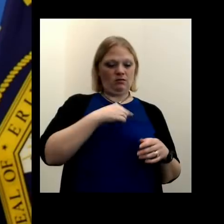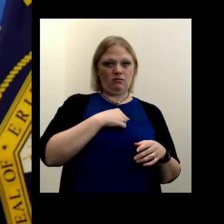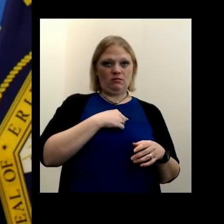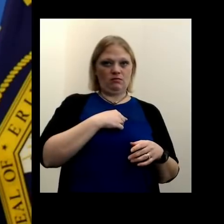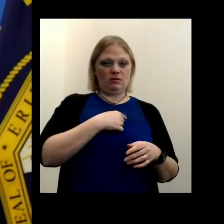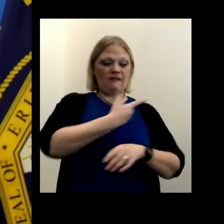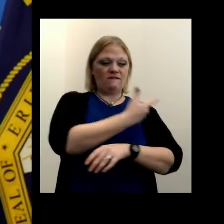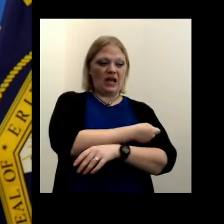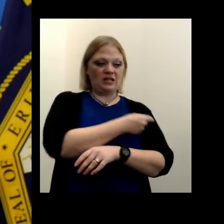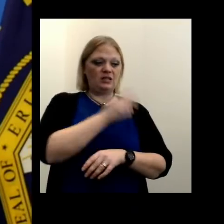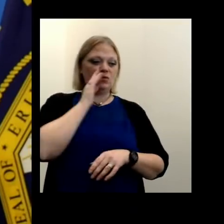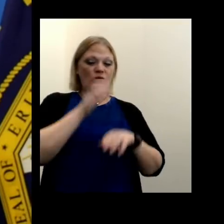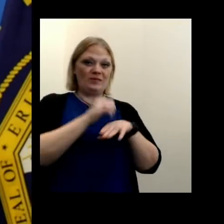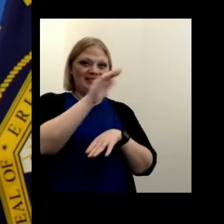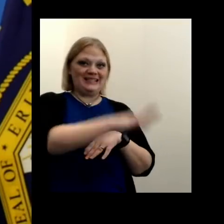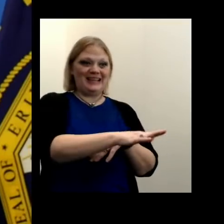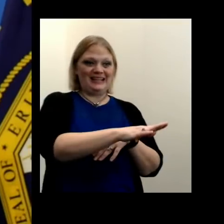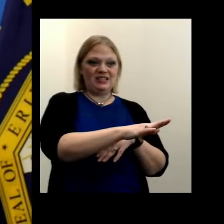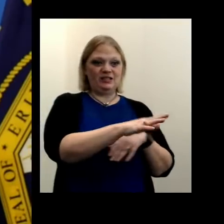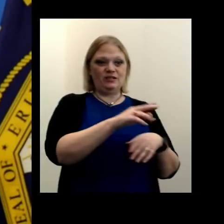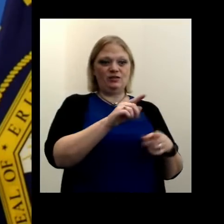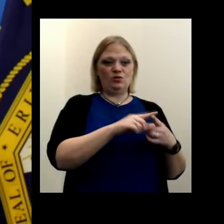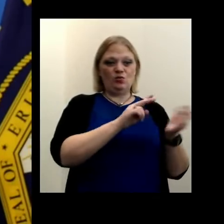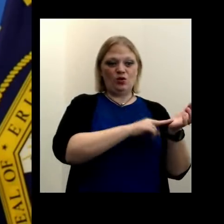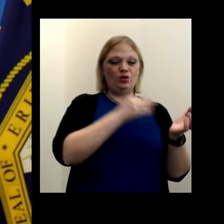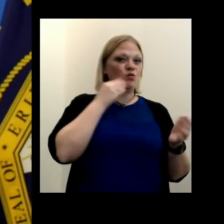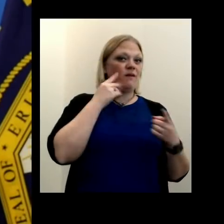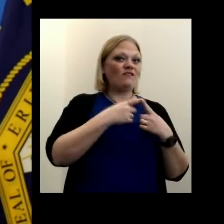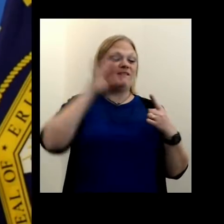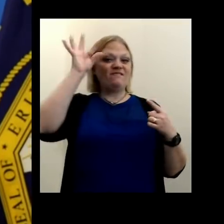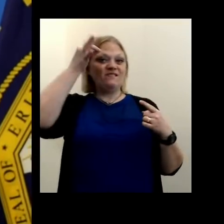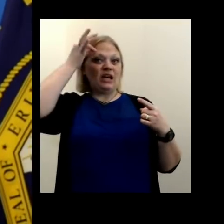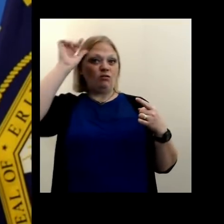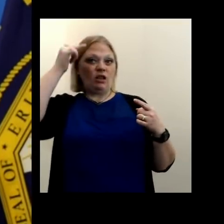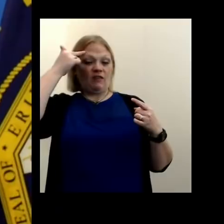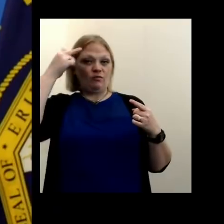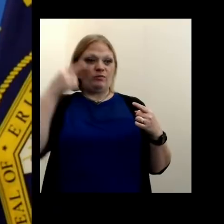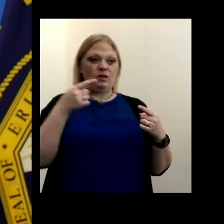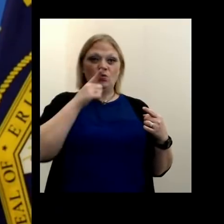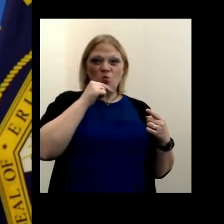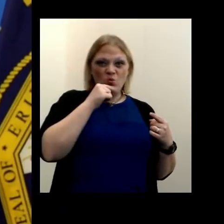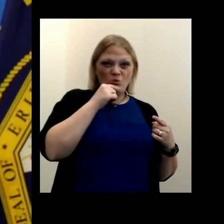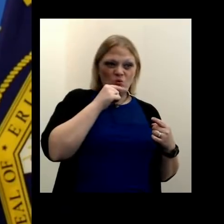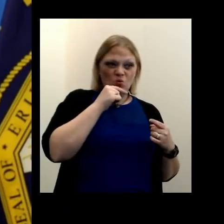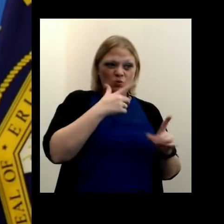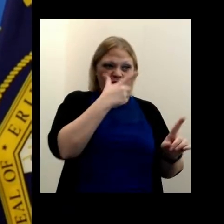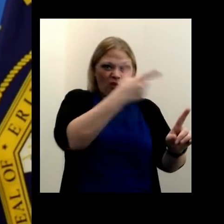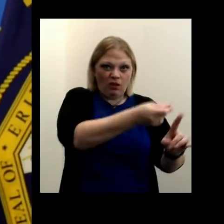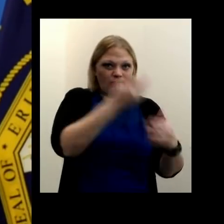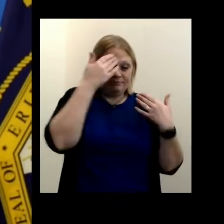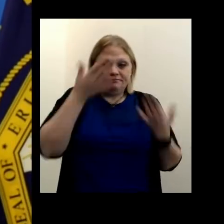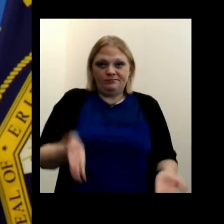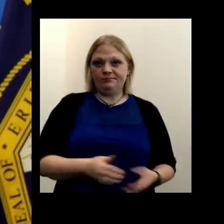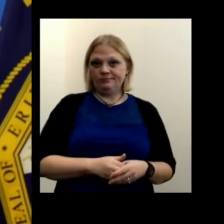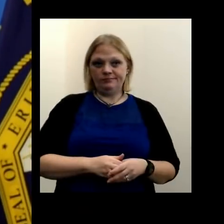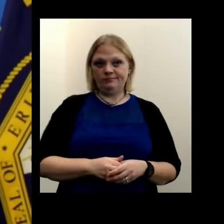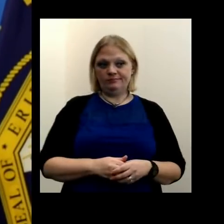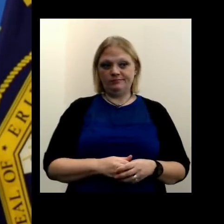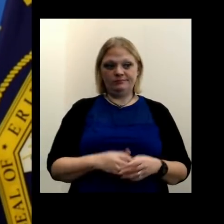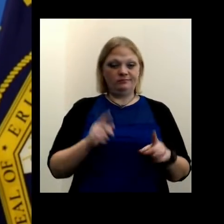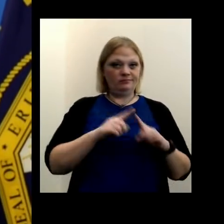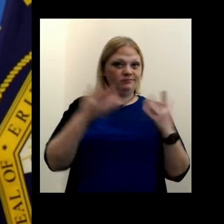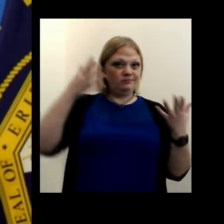Vaccines were going to go to the nursing homes from the federal government. Who is going to administer them, we don't know yet. But we were told we would not